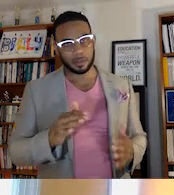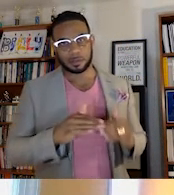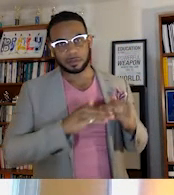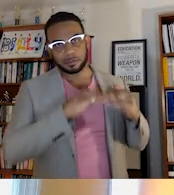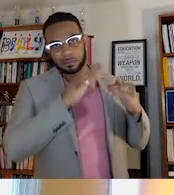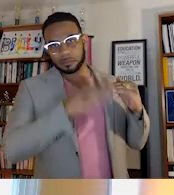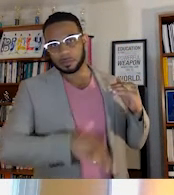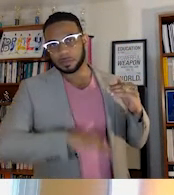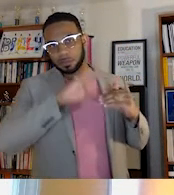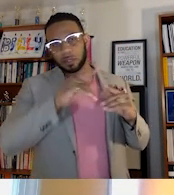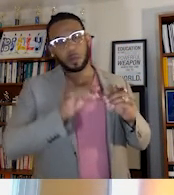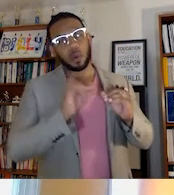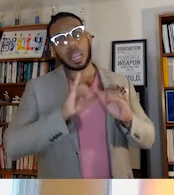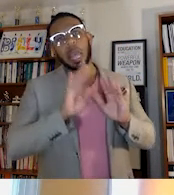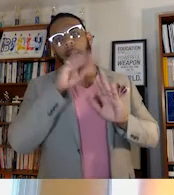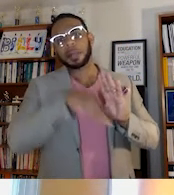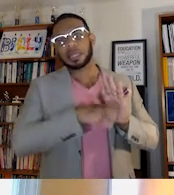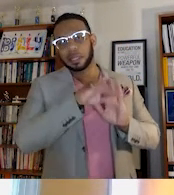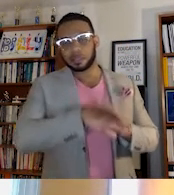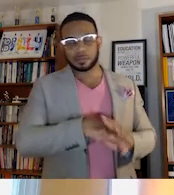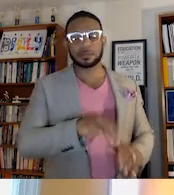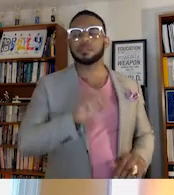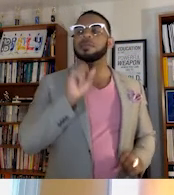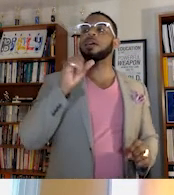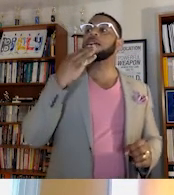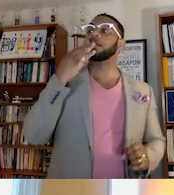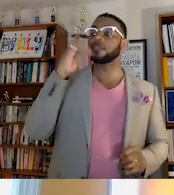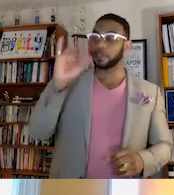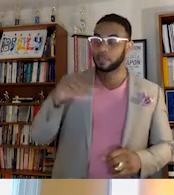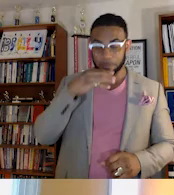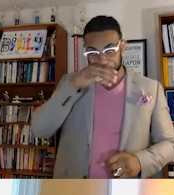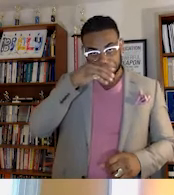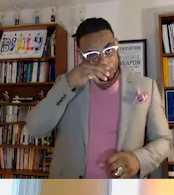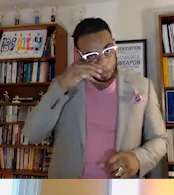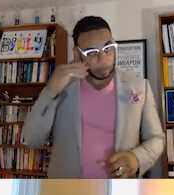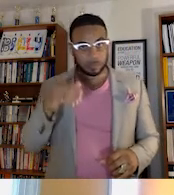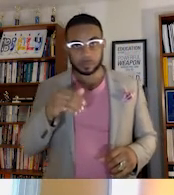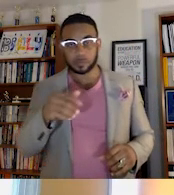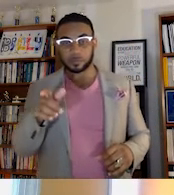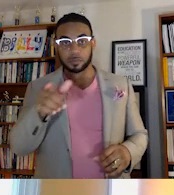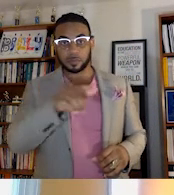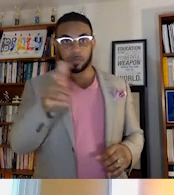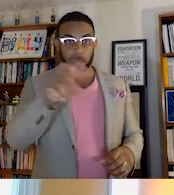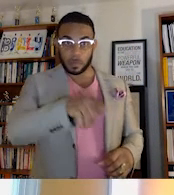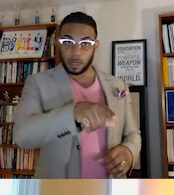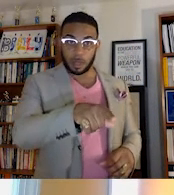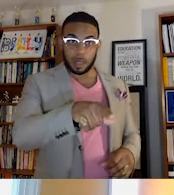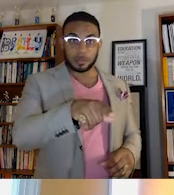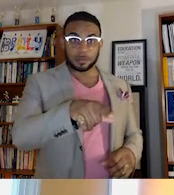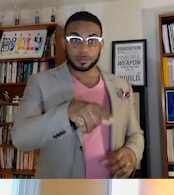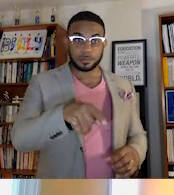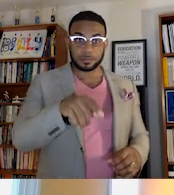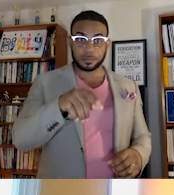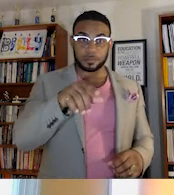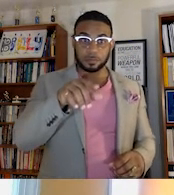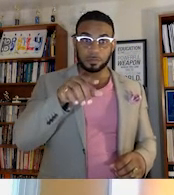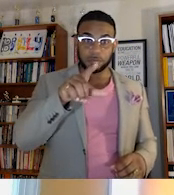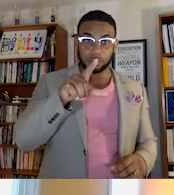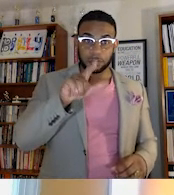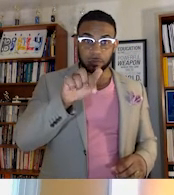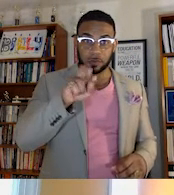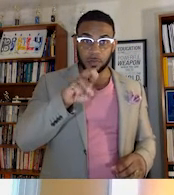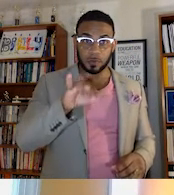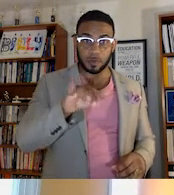here. Absolutely. Wow. Okay. Thank you for that. Yeah, and so for me